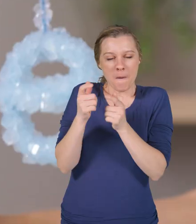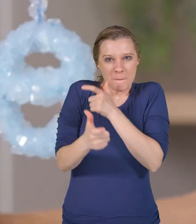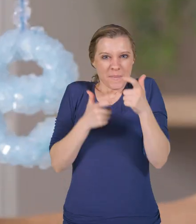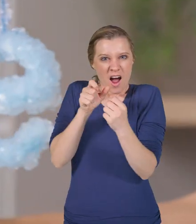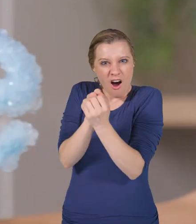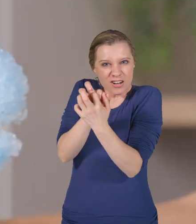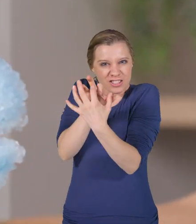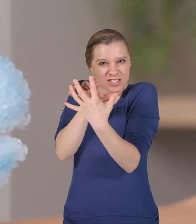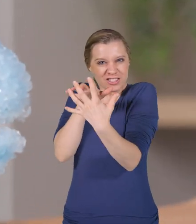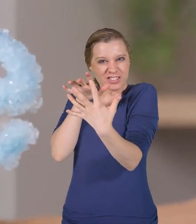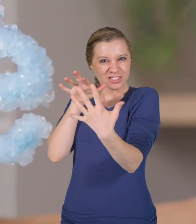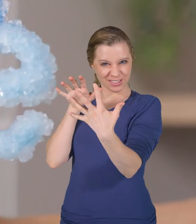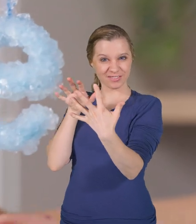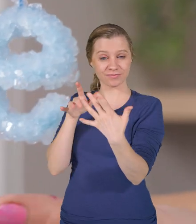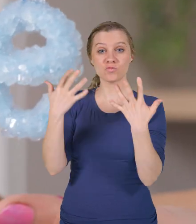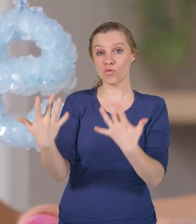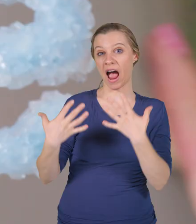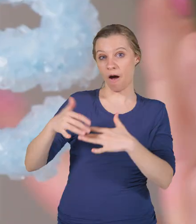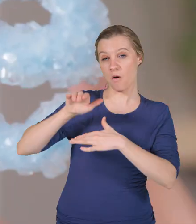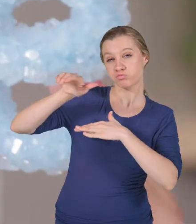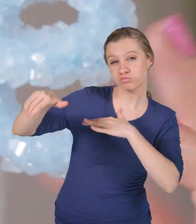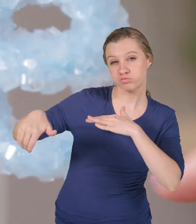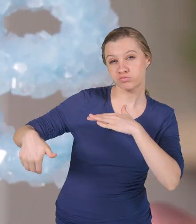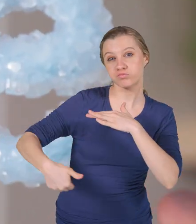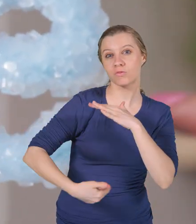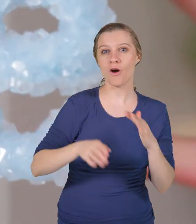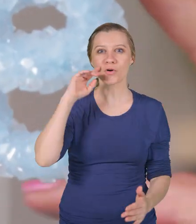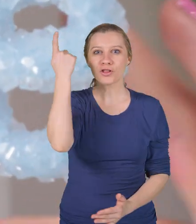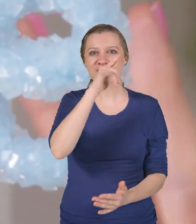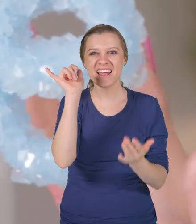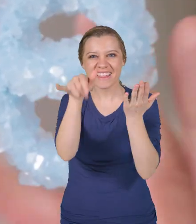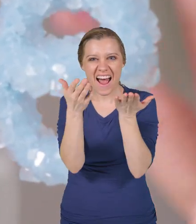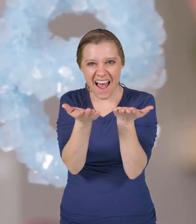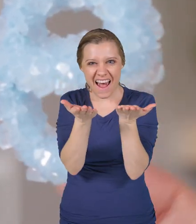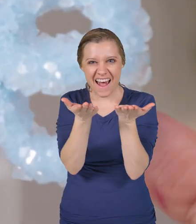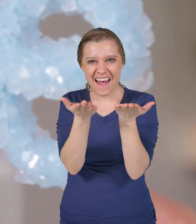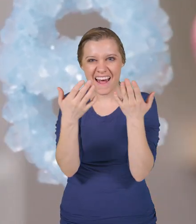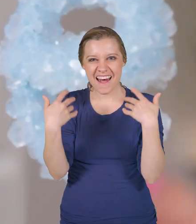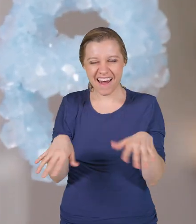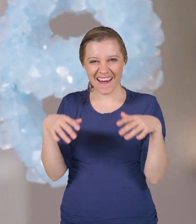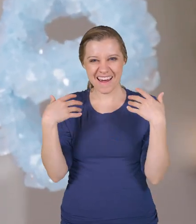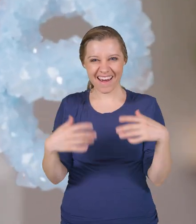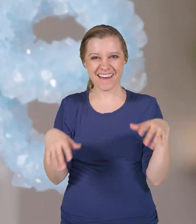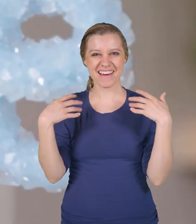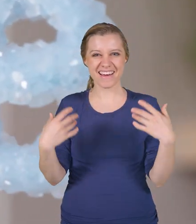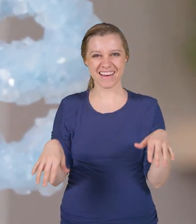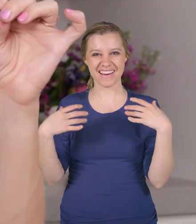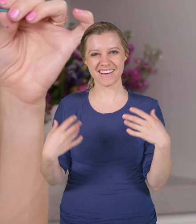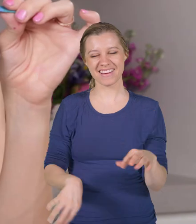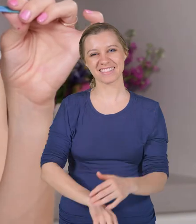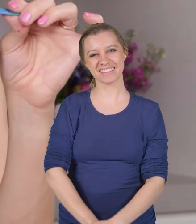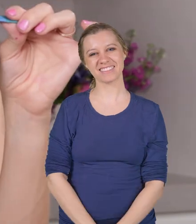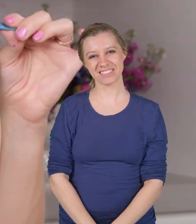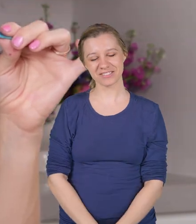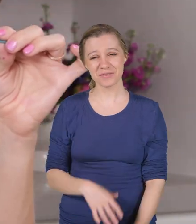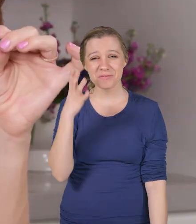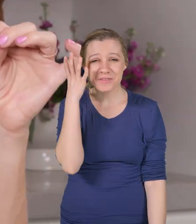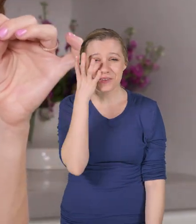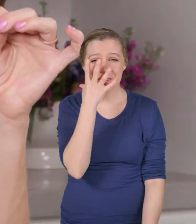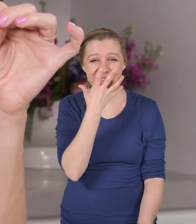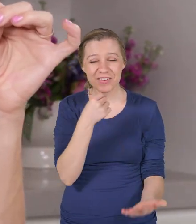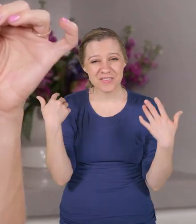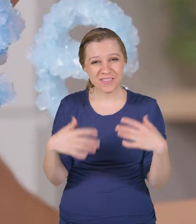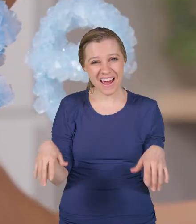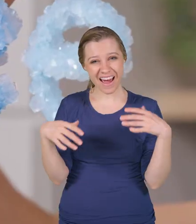grow. And if you wait overnight, your crystals will look like this. Look how pretty